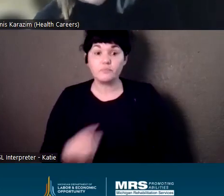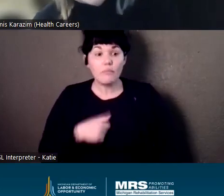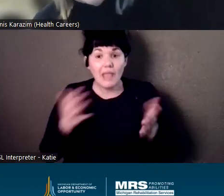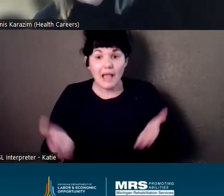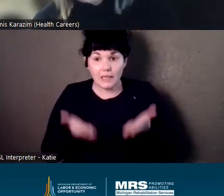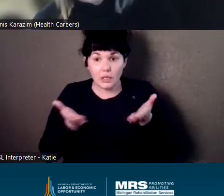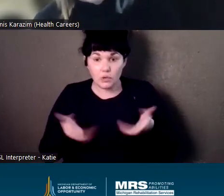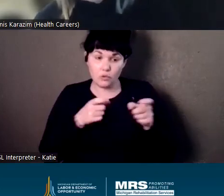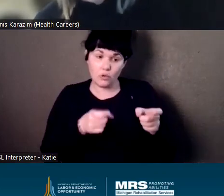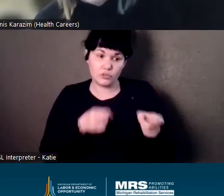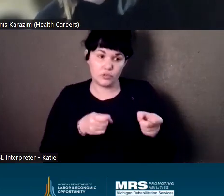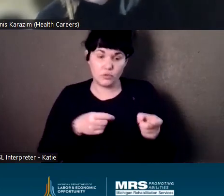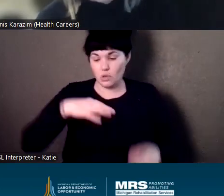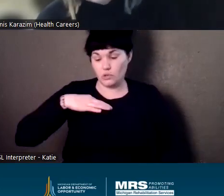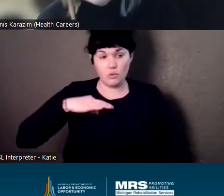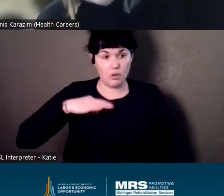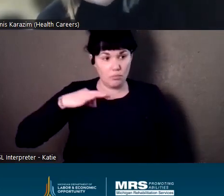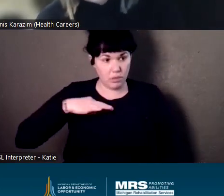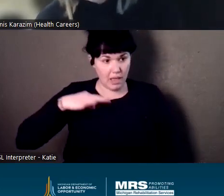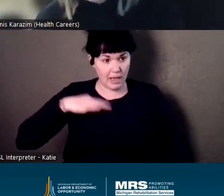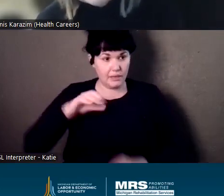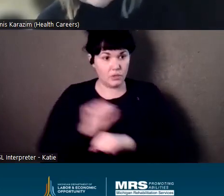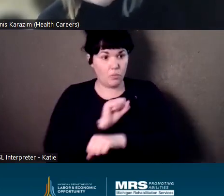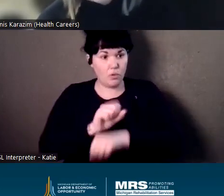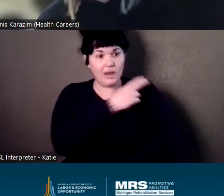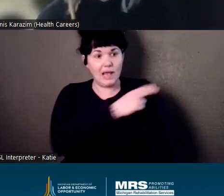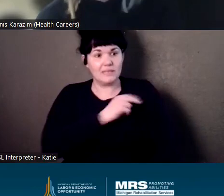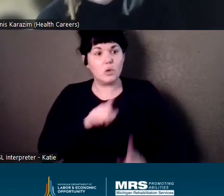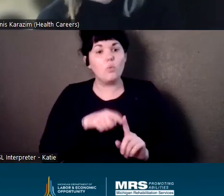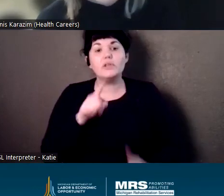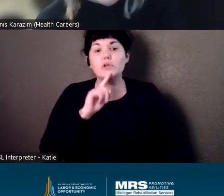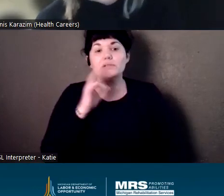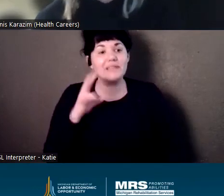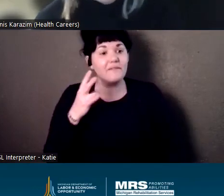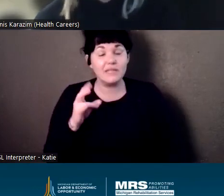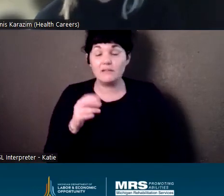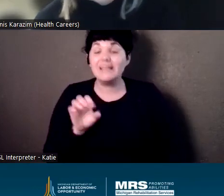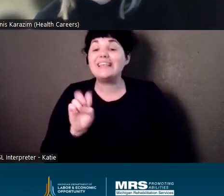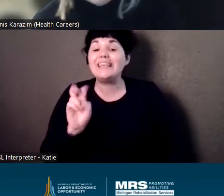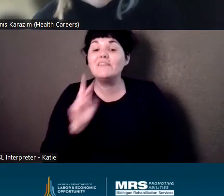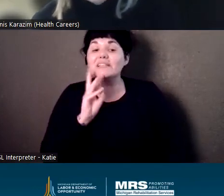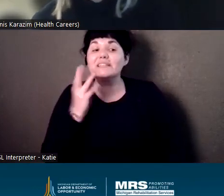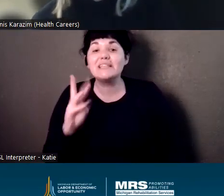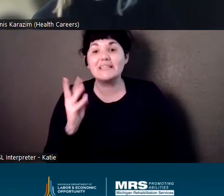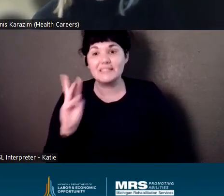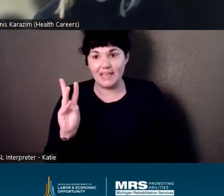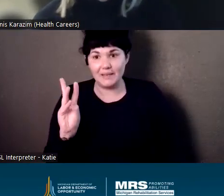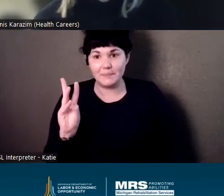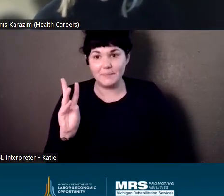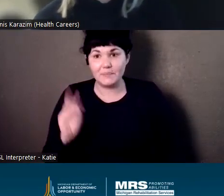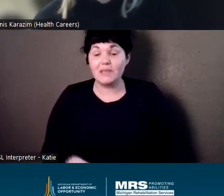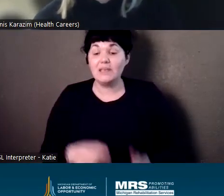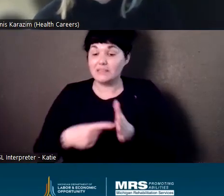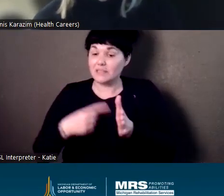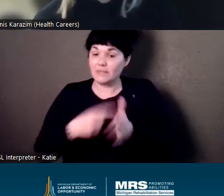to a hospital when you're 17 or even 16. Hospitals sometimes will hire people